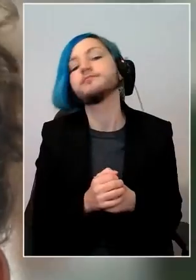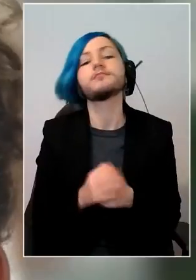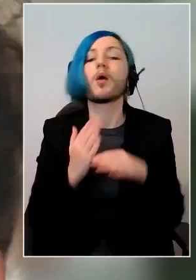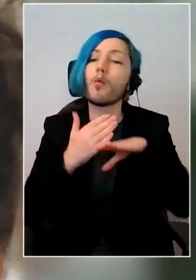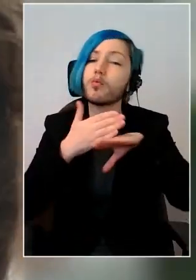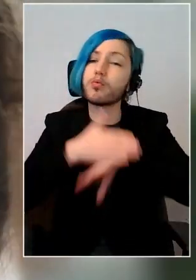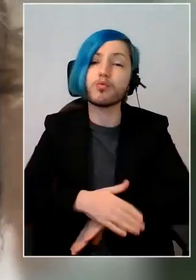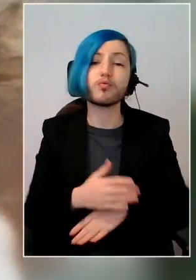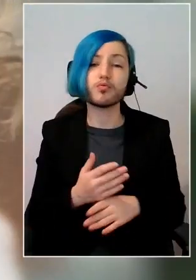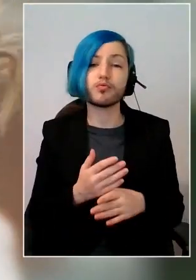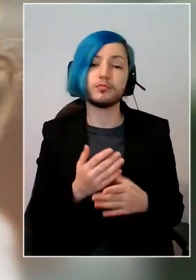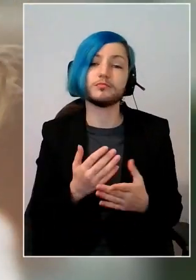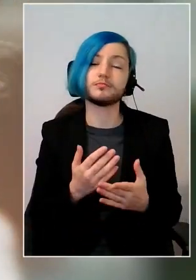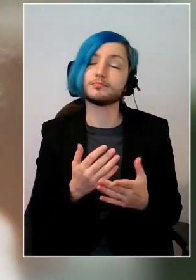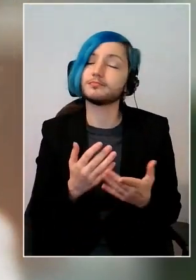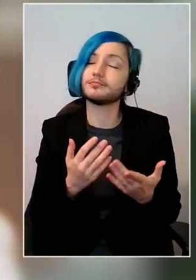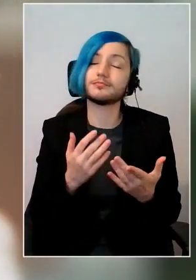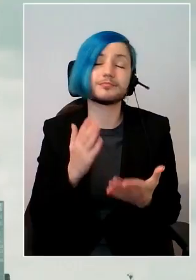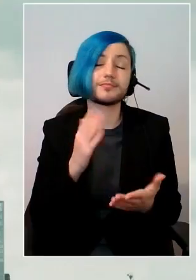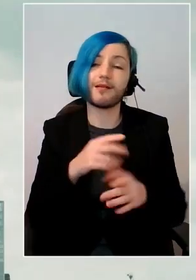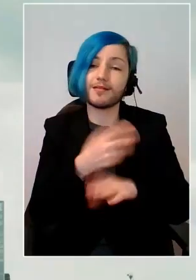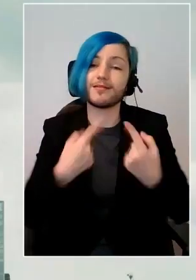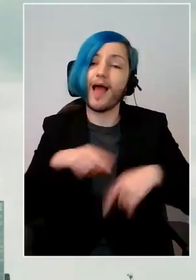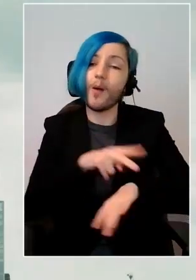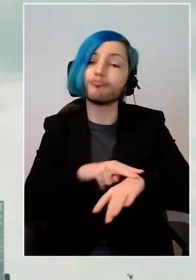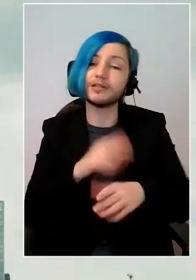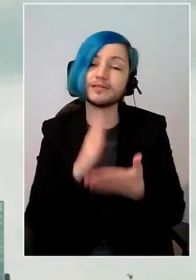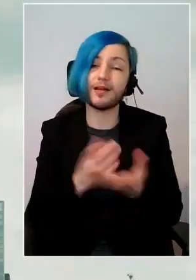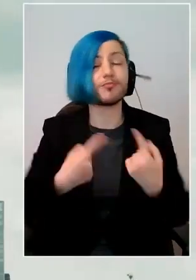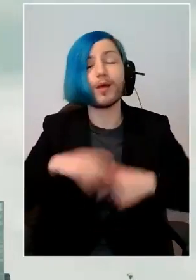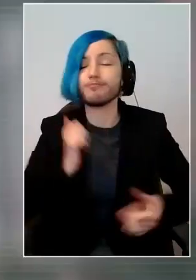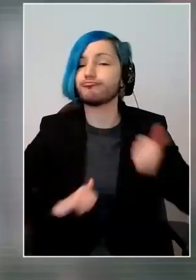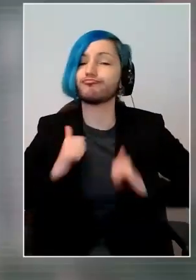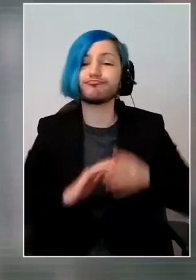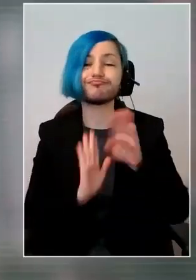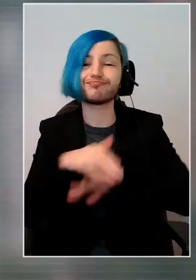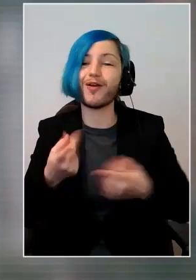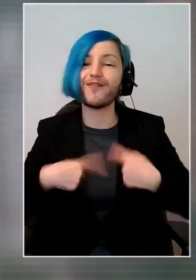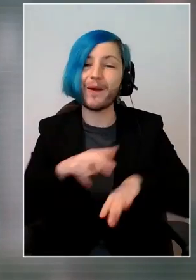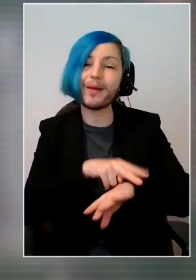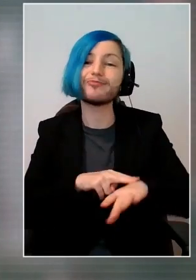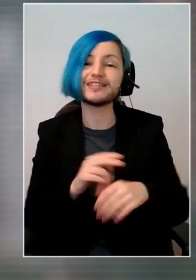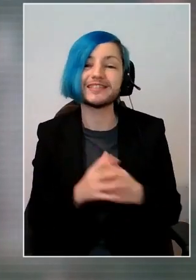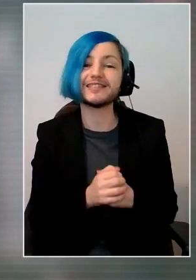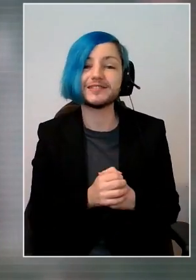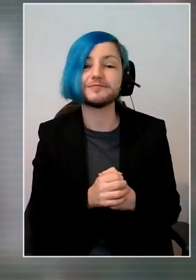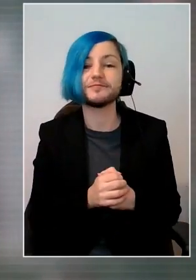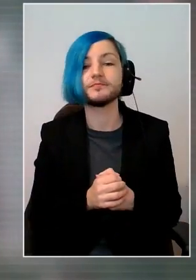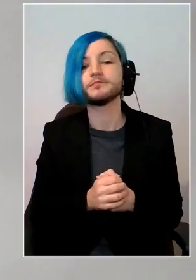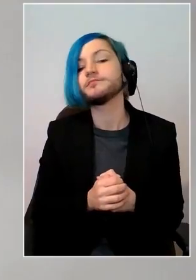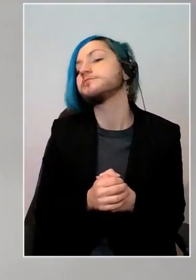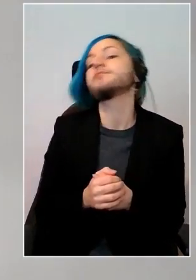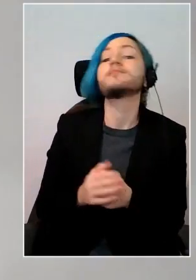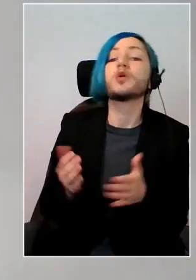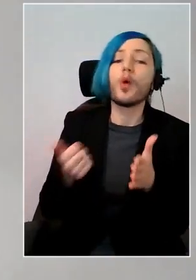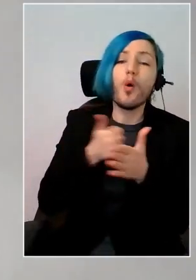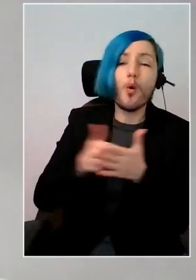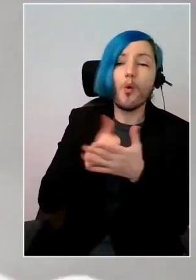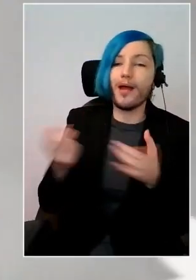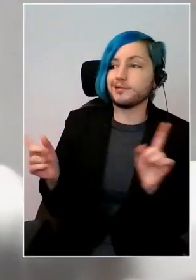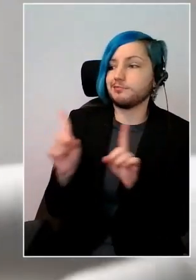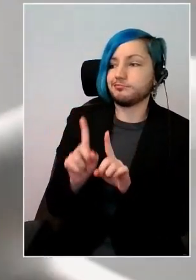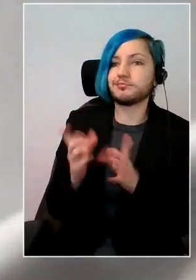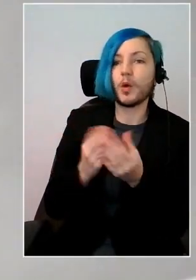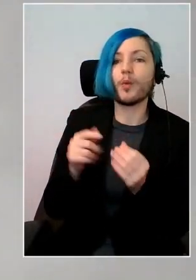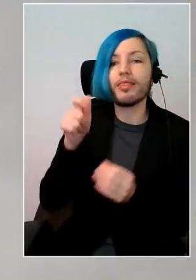roles, and we couldn't be any prouder of the work that they do for us. You're gonna have someone with you at all times, seeing if